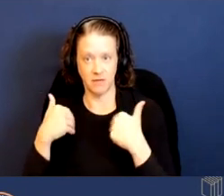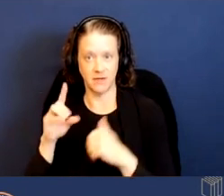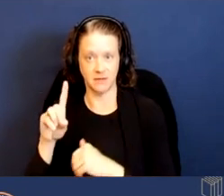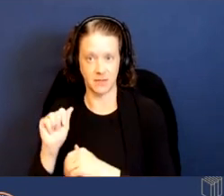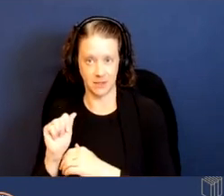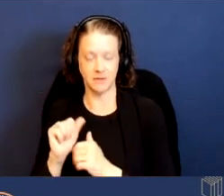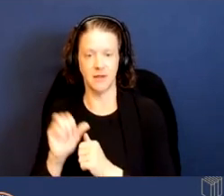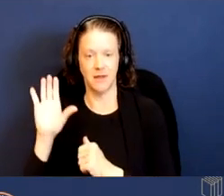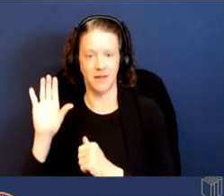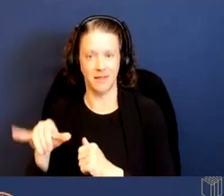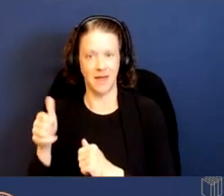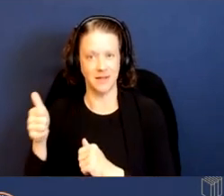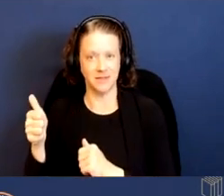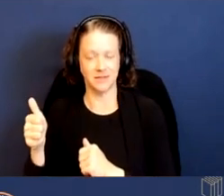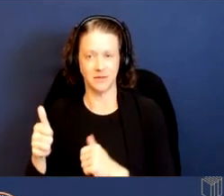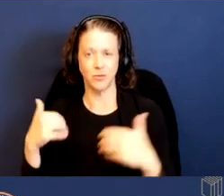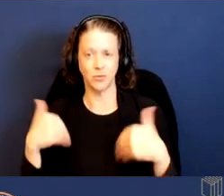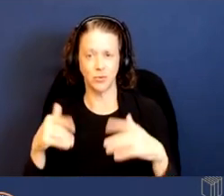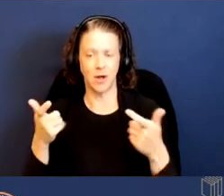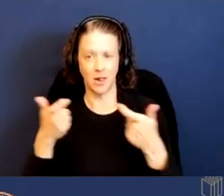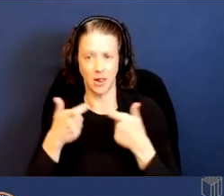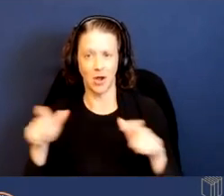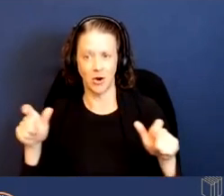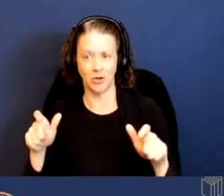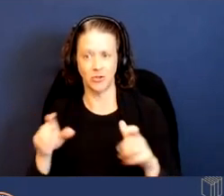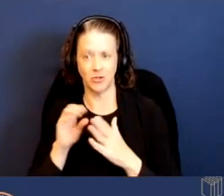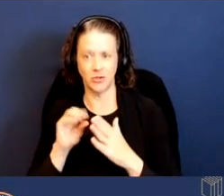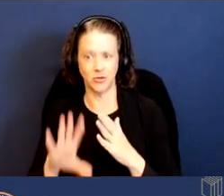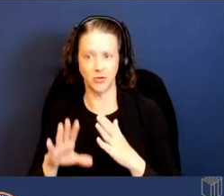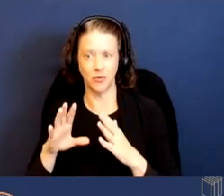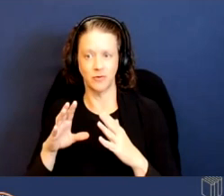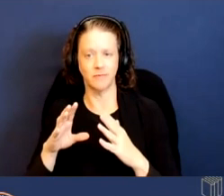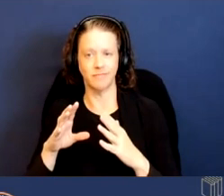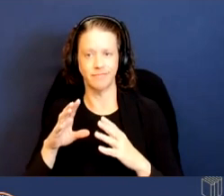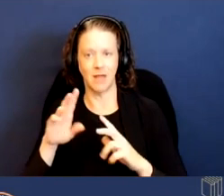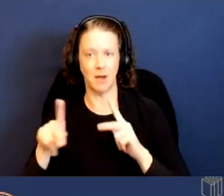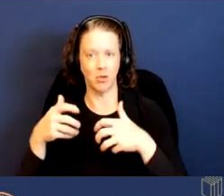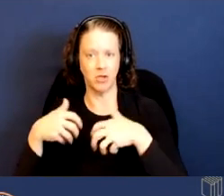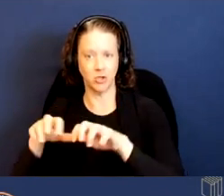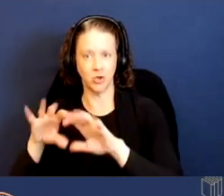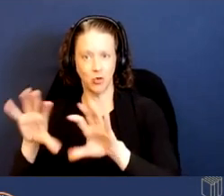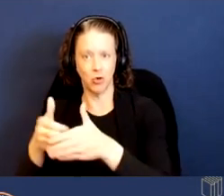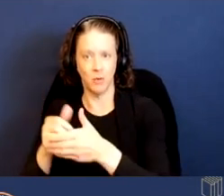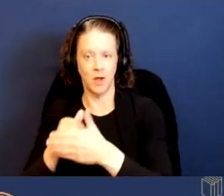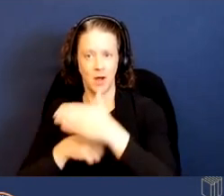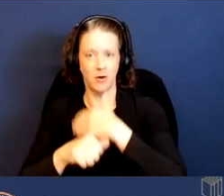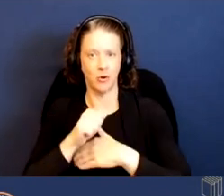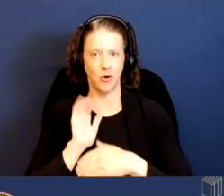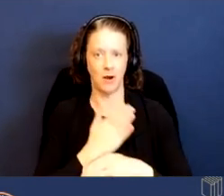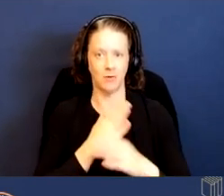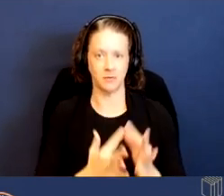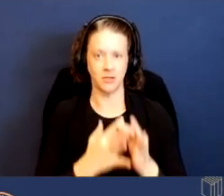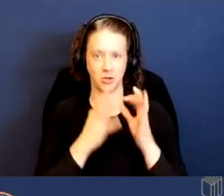a rather large student population group within our special education community,